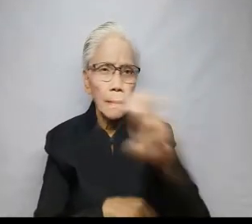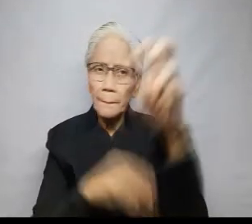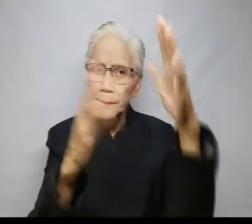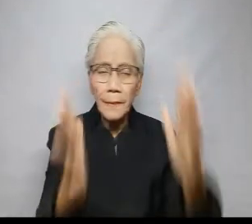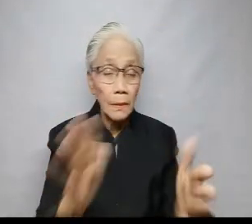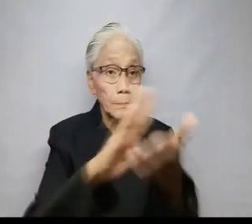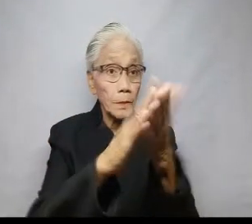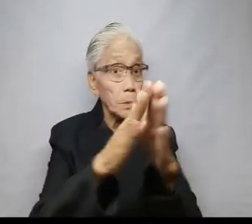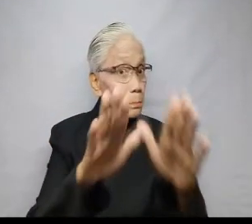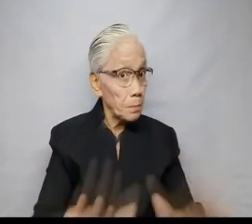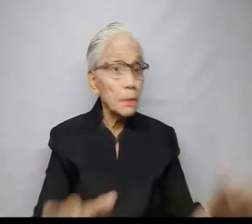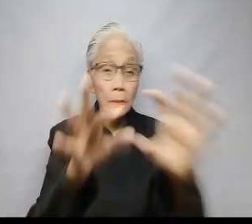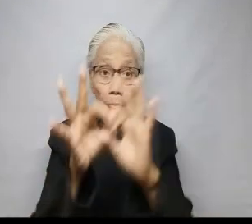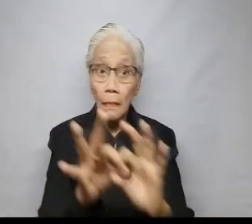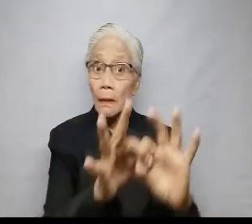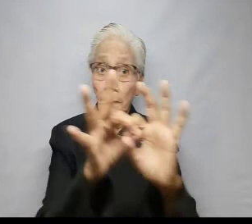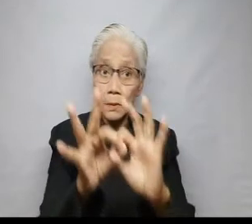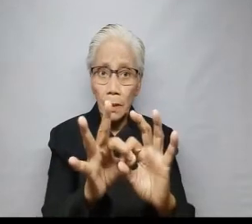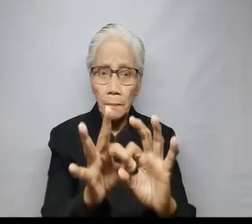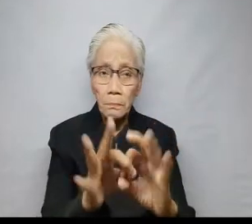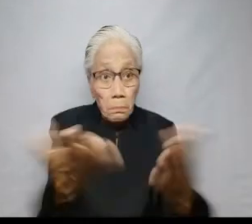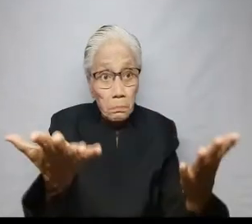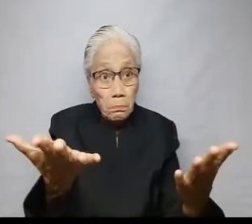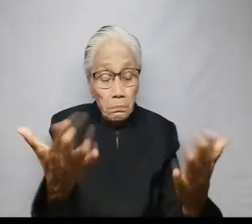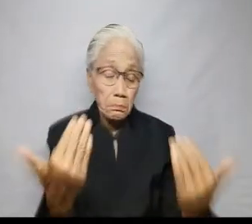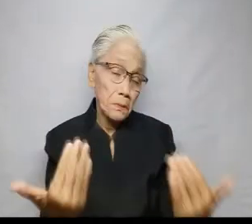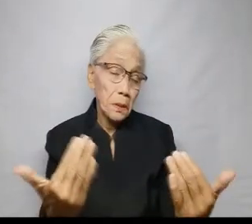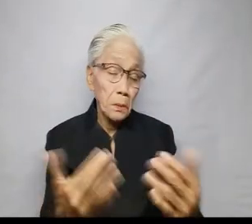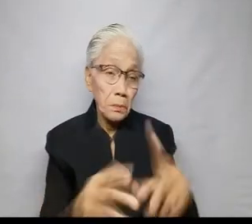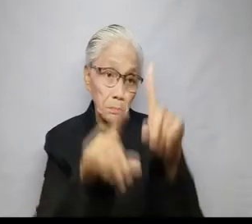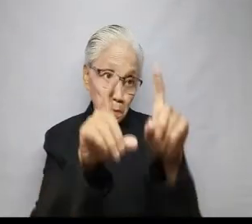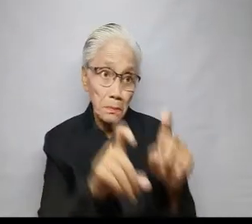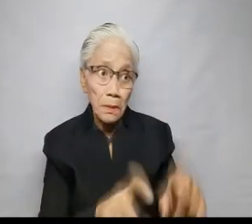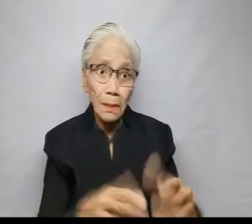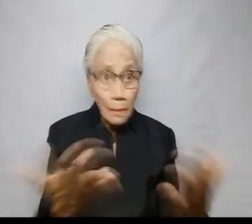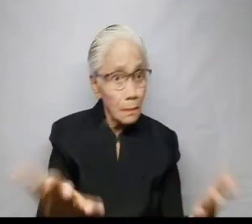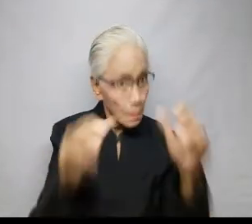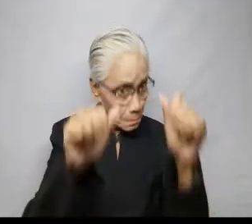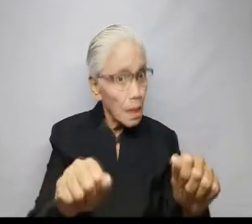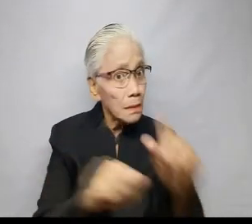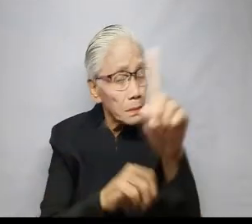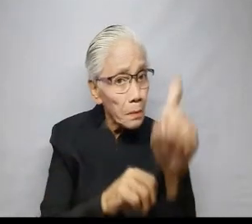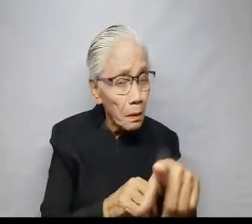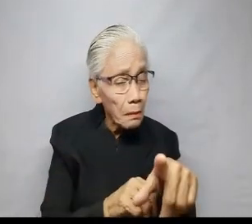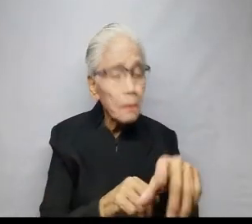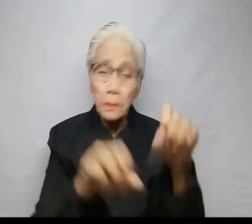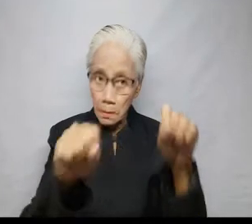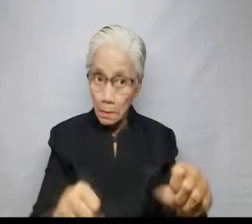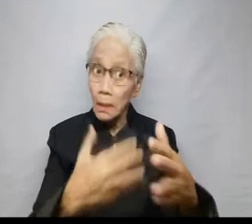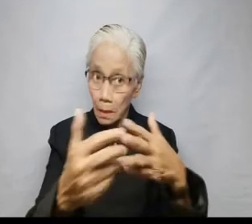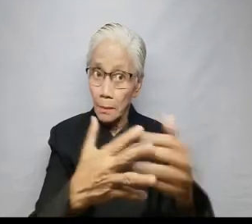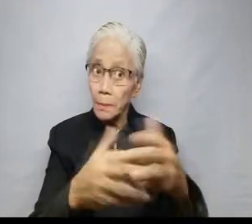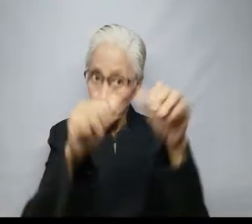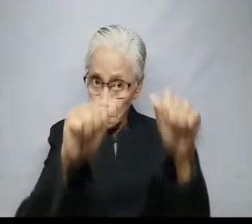be pilgrims of peace and harmony. Of course, now we may ask, is this even possible?